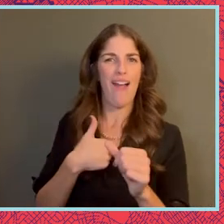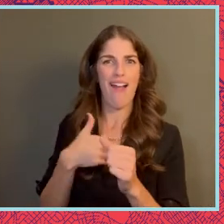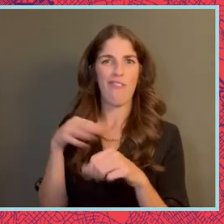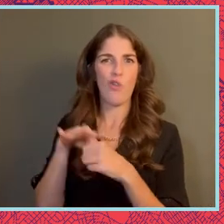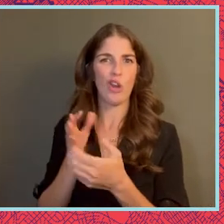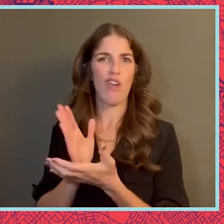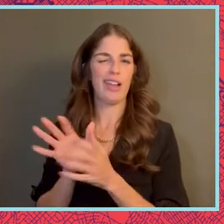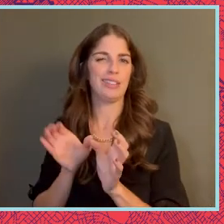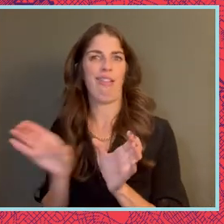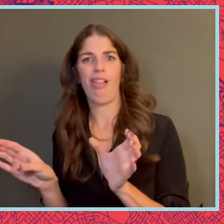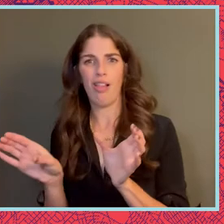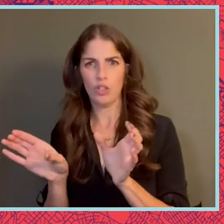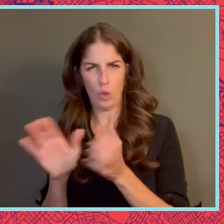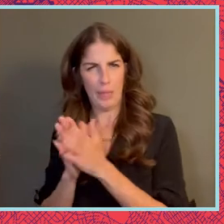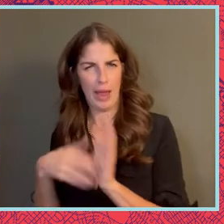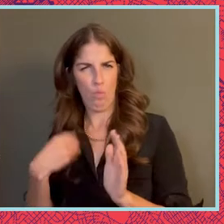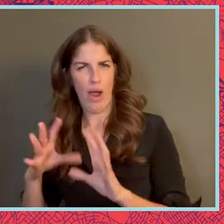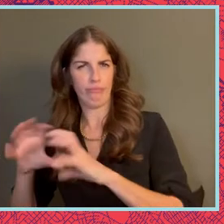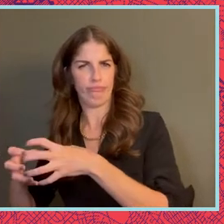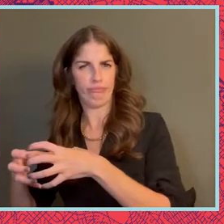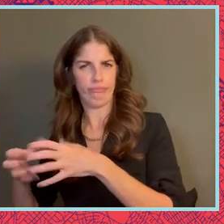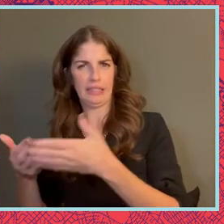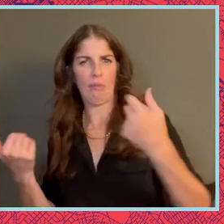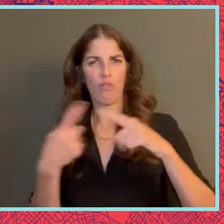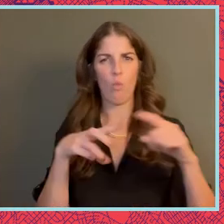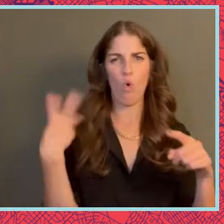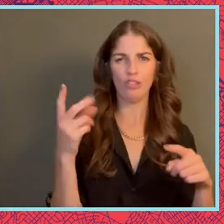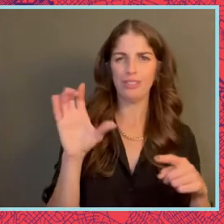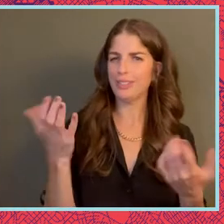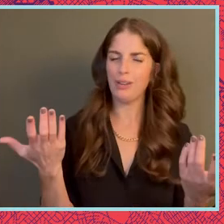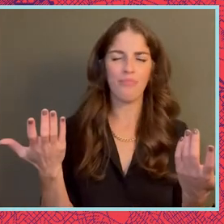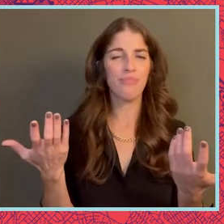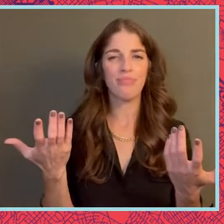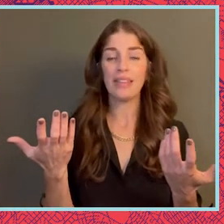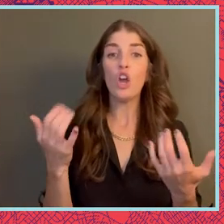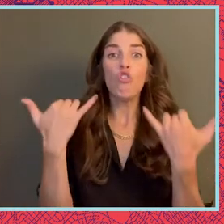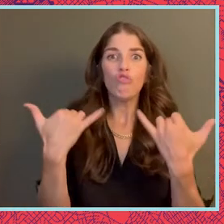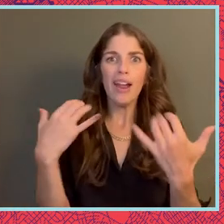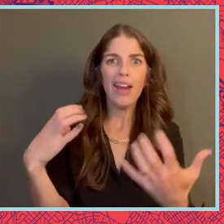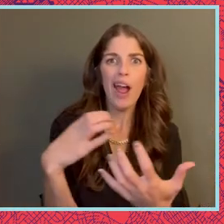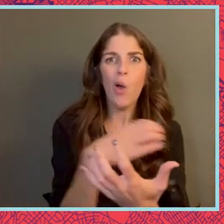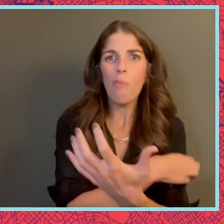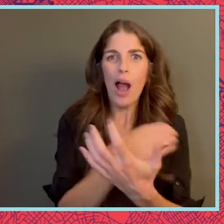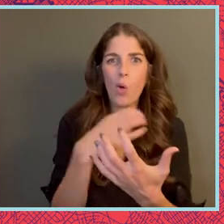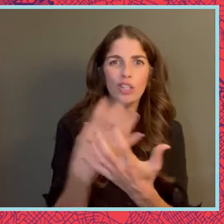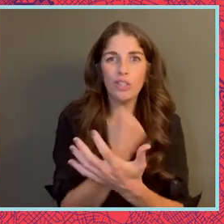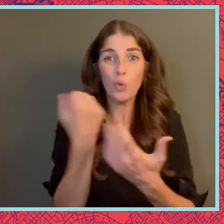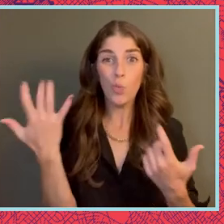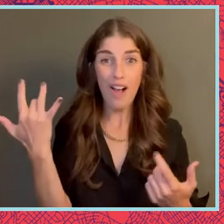democracy. So this has always been rooted into racism and subjugation. And I think the power of the moment